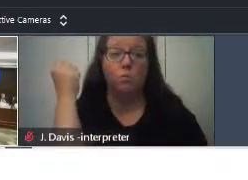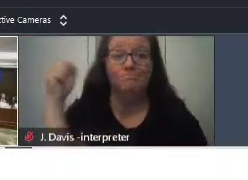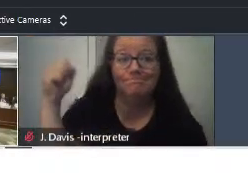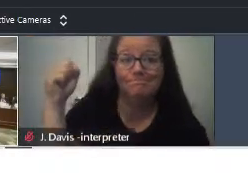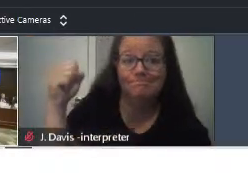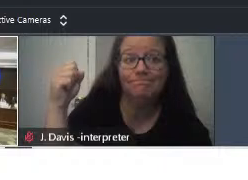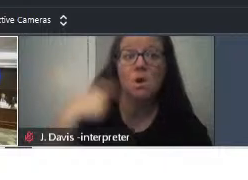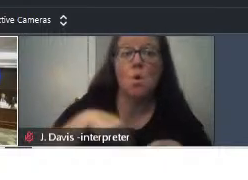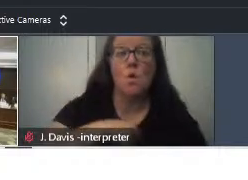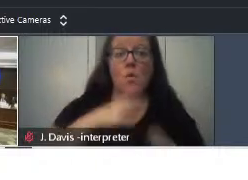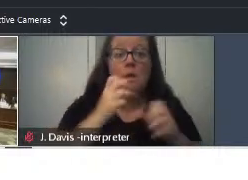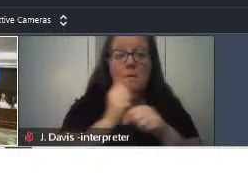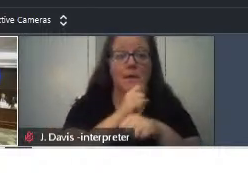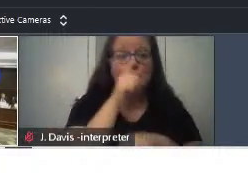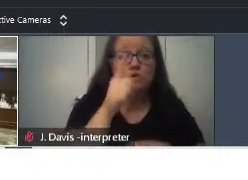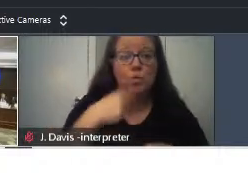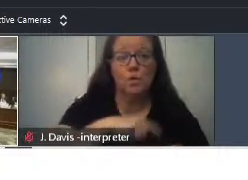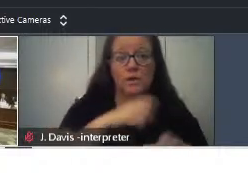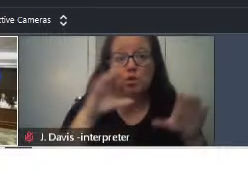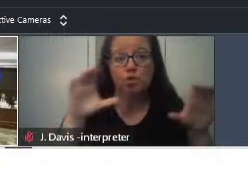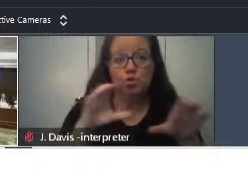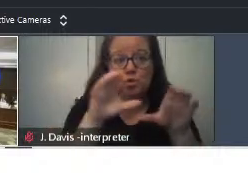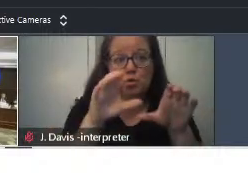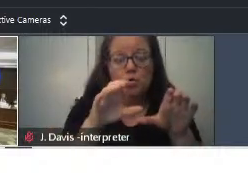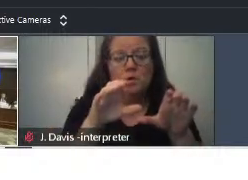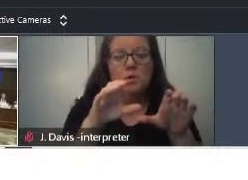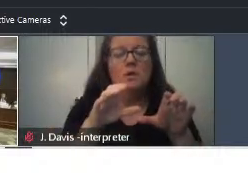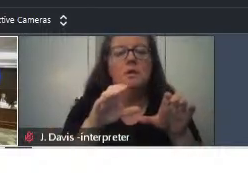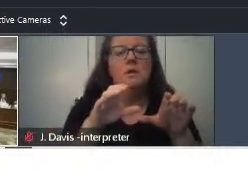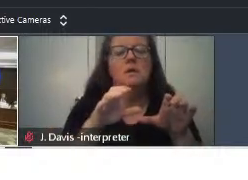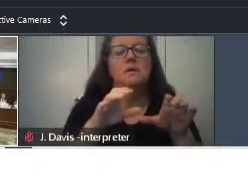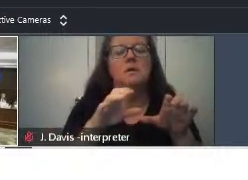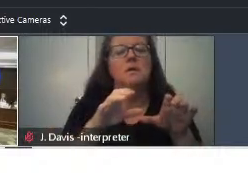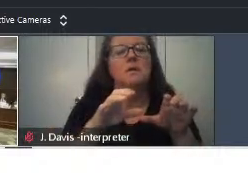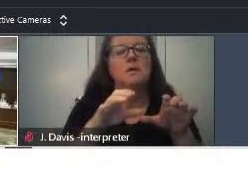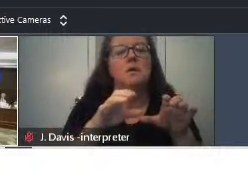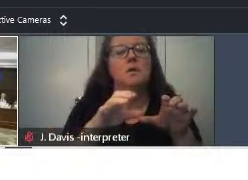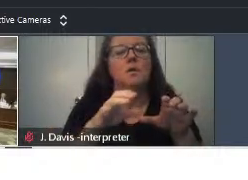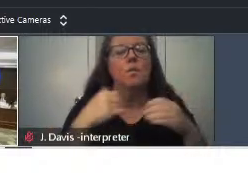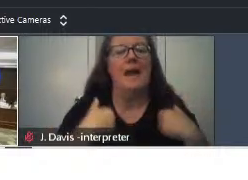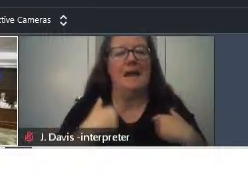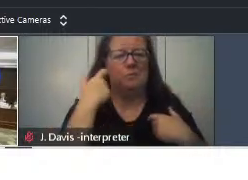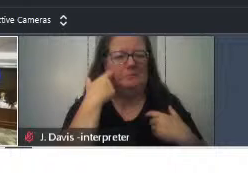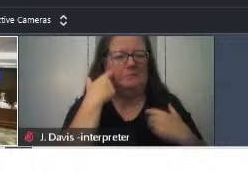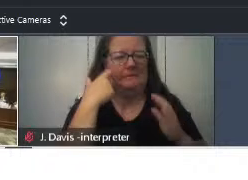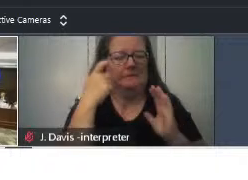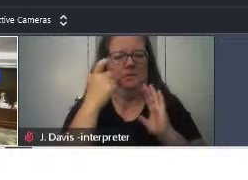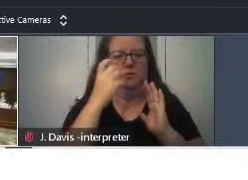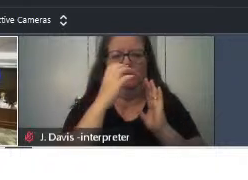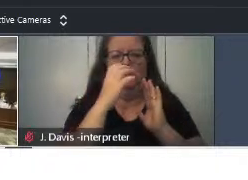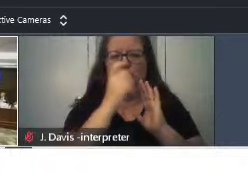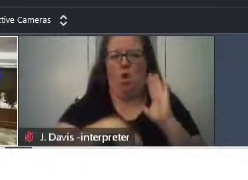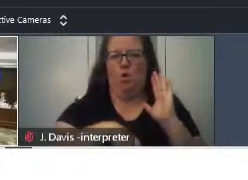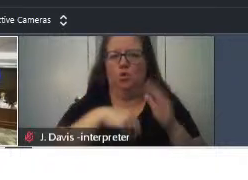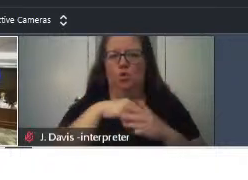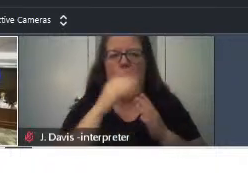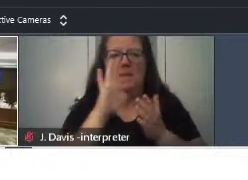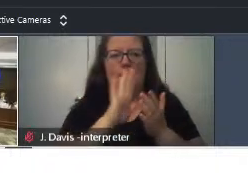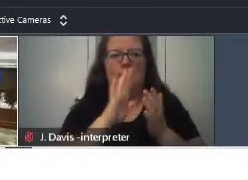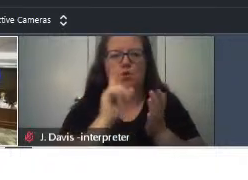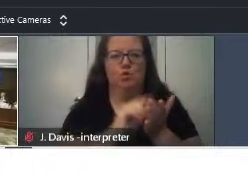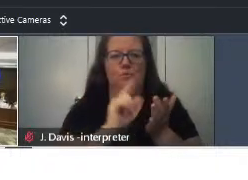sure that we do is build some buffers. We had an article in the paper, I think it was just yesterday, about a